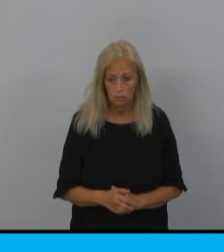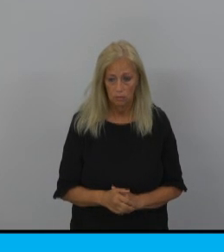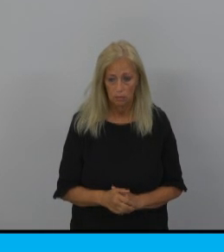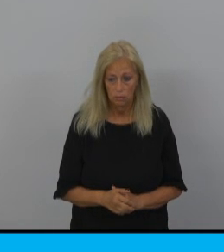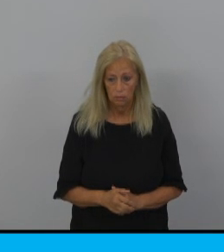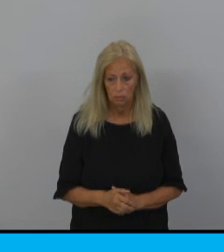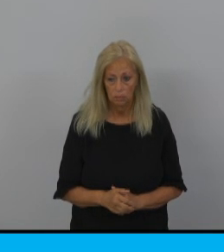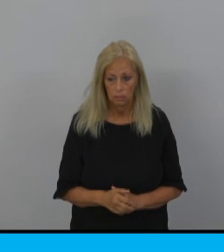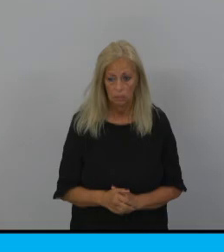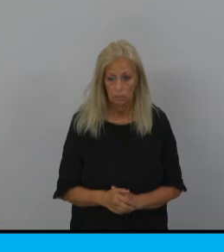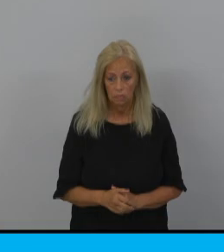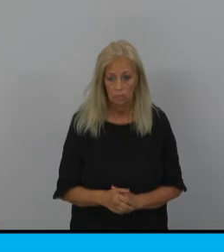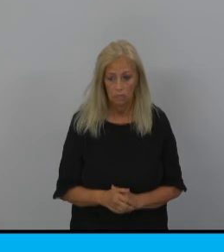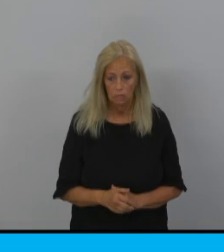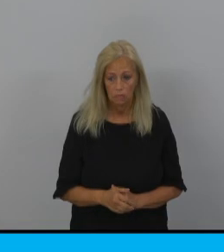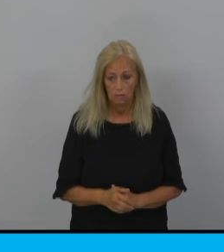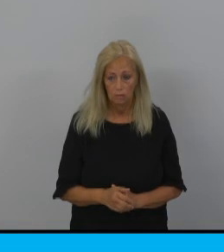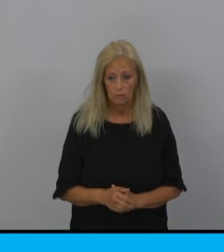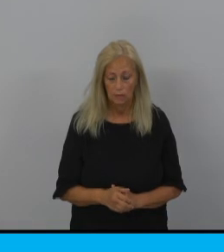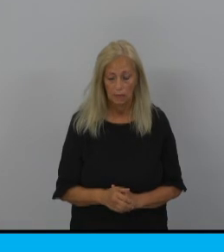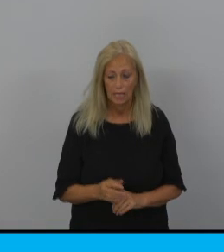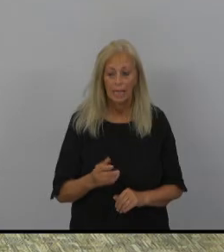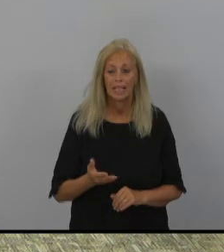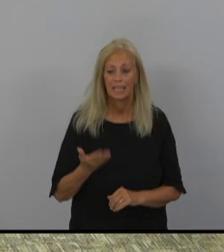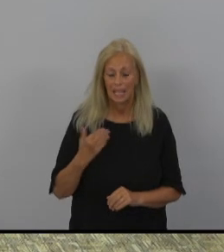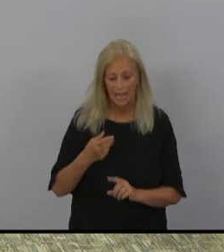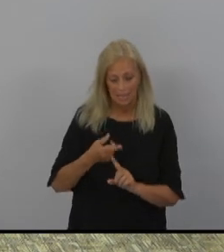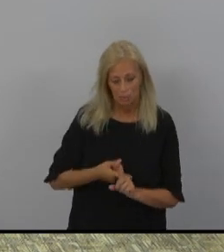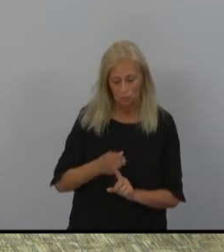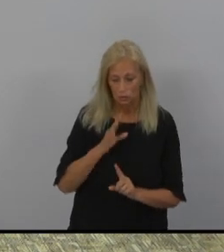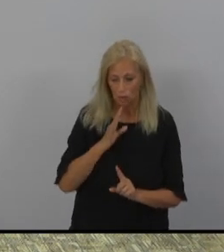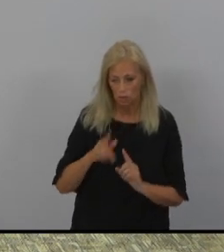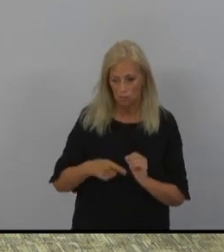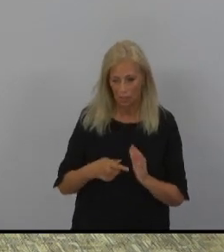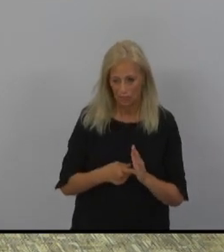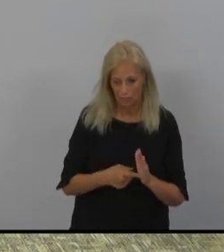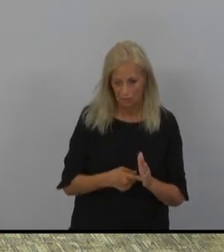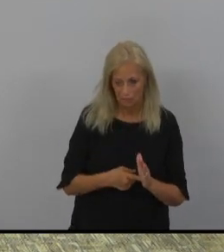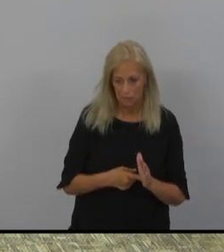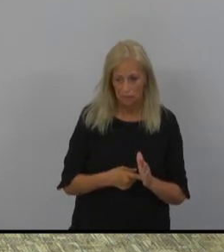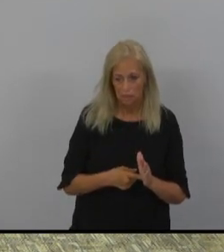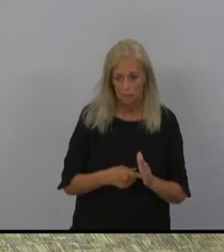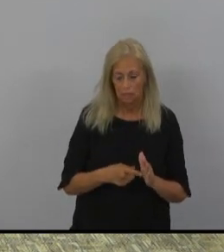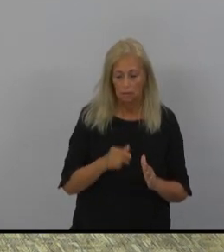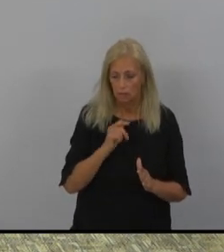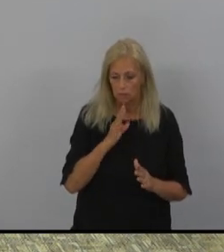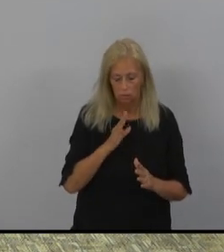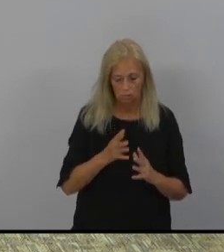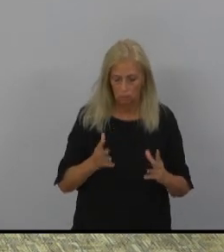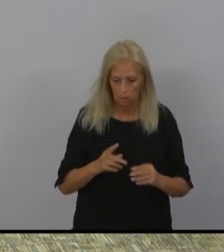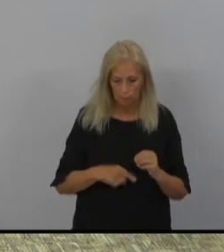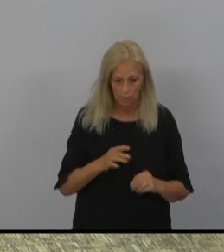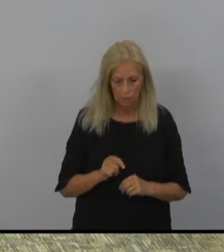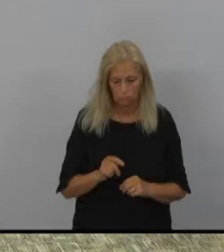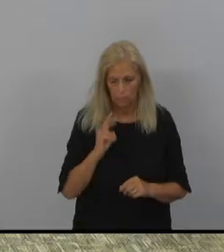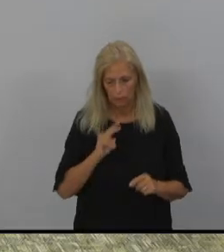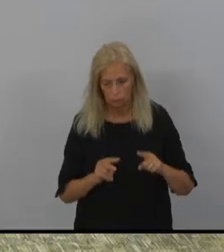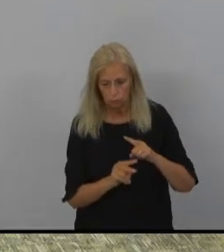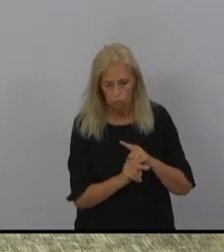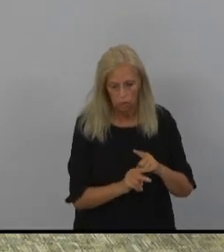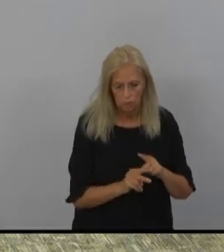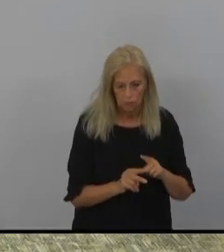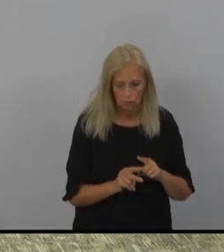So then, as I said, we talked about this last month. I'm not going to spend a lot of time, but we have a projected enrollment loss